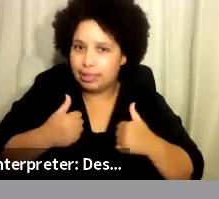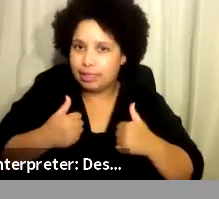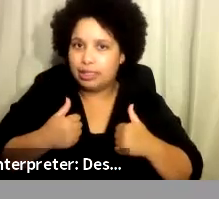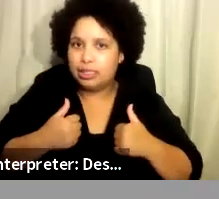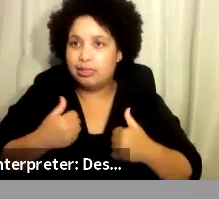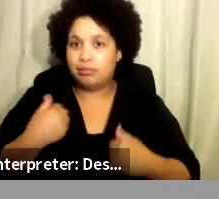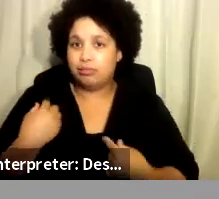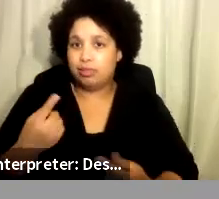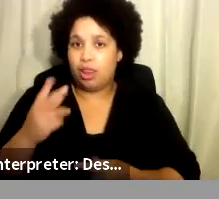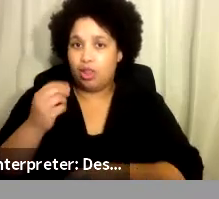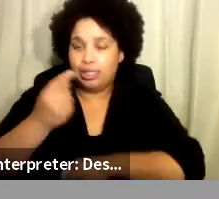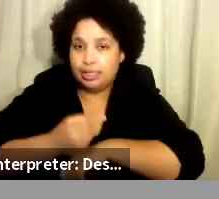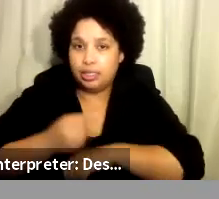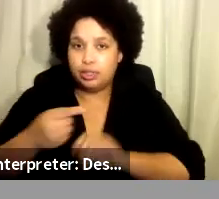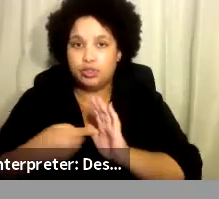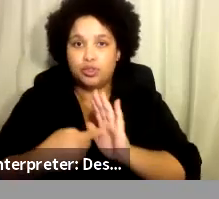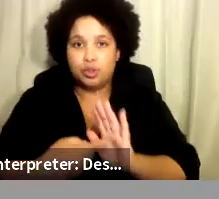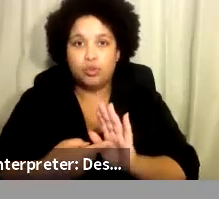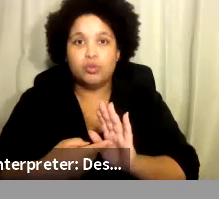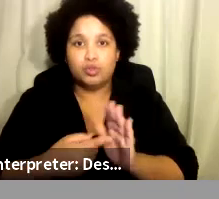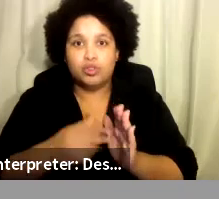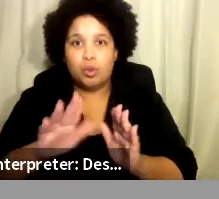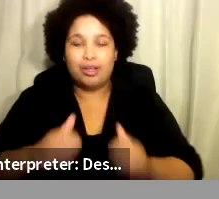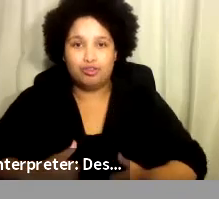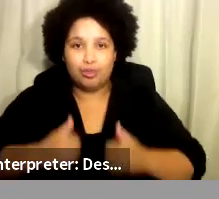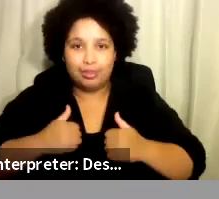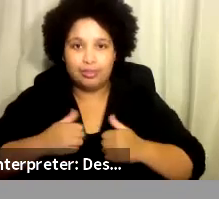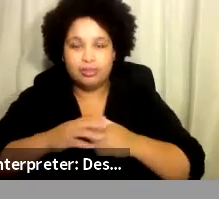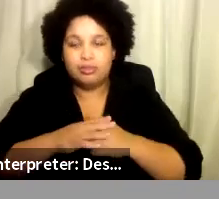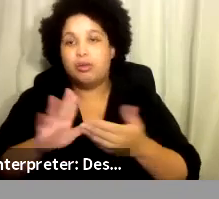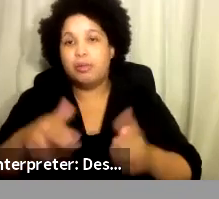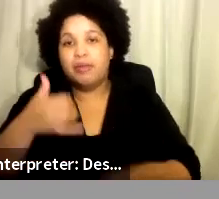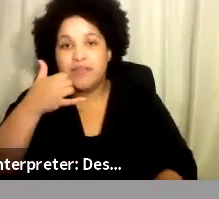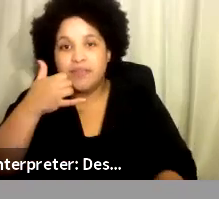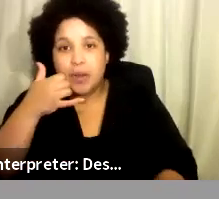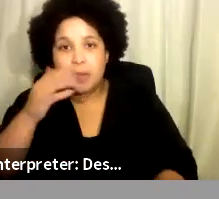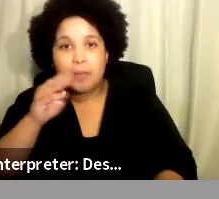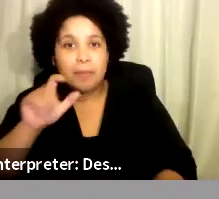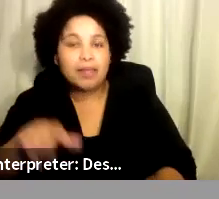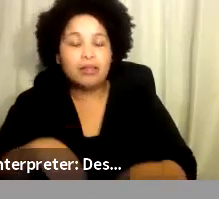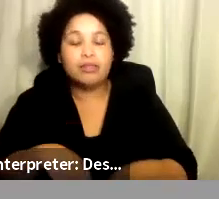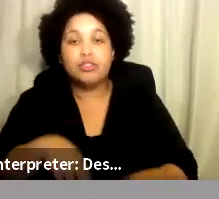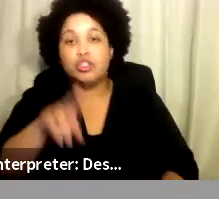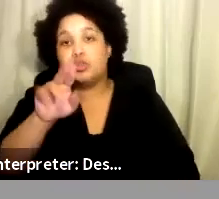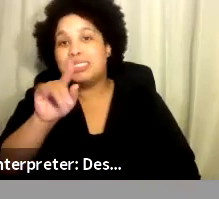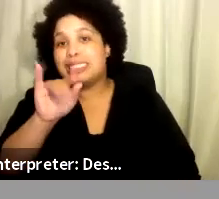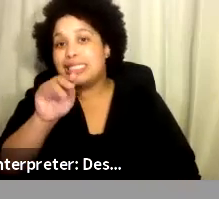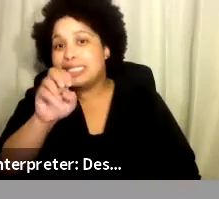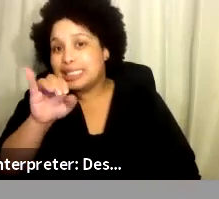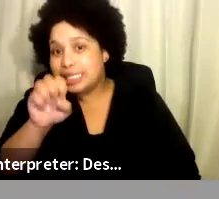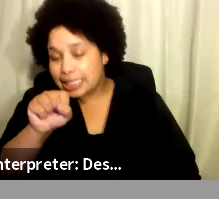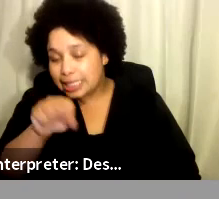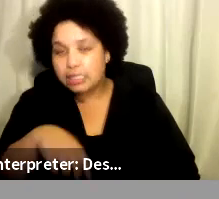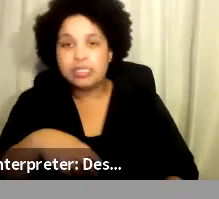the last 30 days that shows your address on it. So that can be a telephone bill, utilities, PG&E, any of those